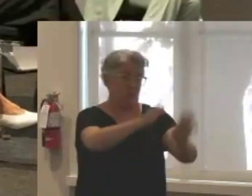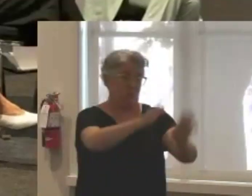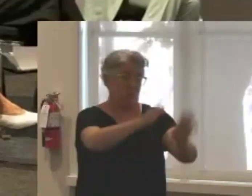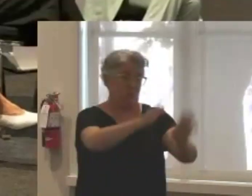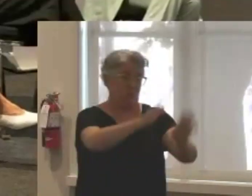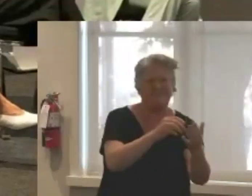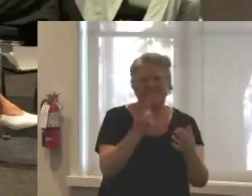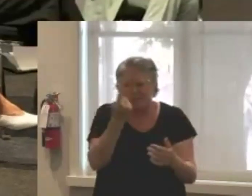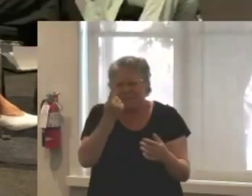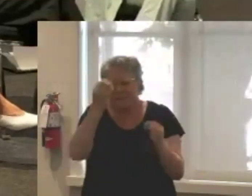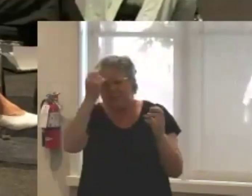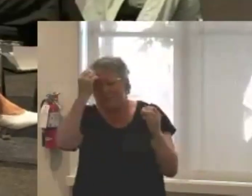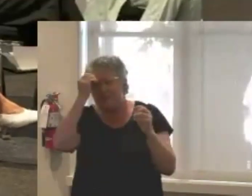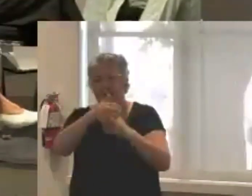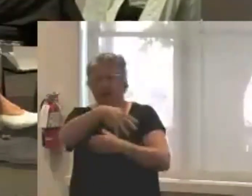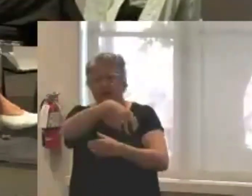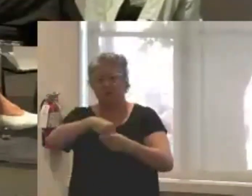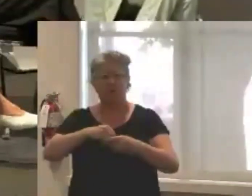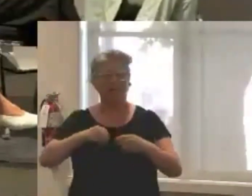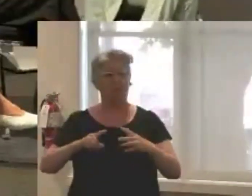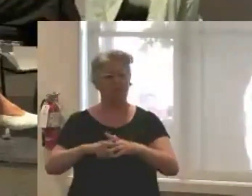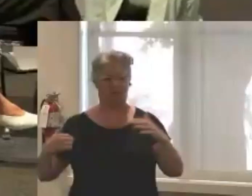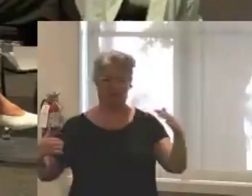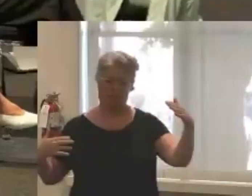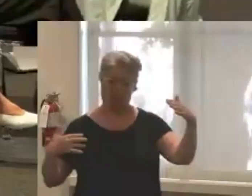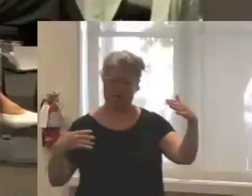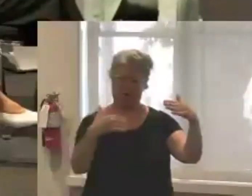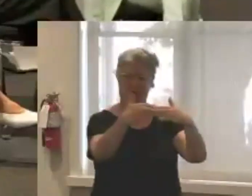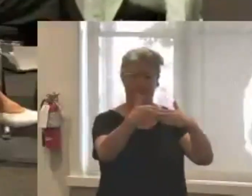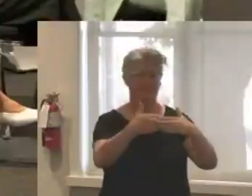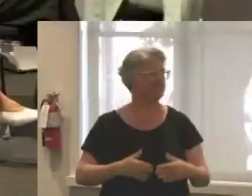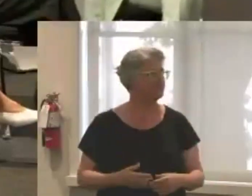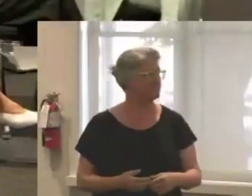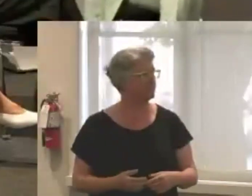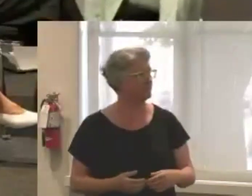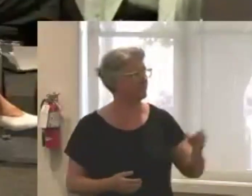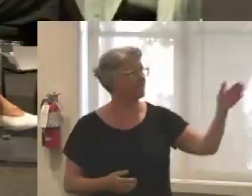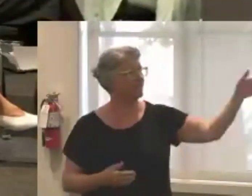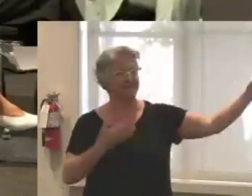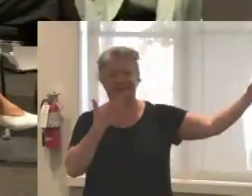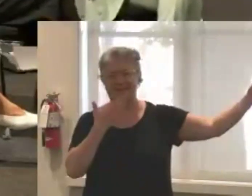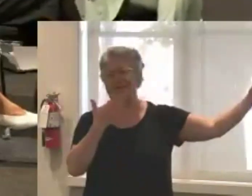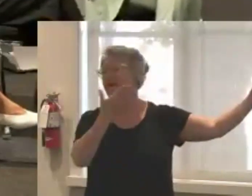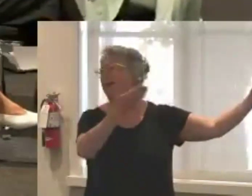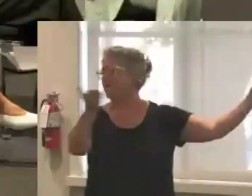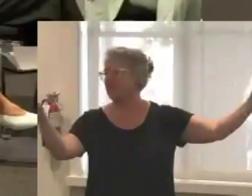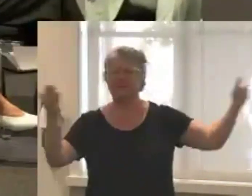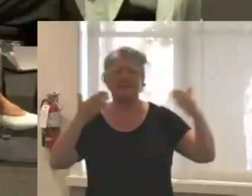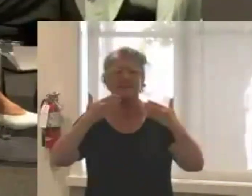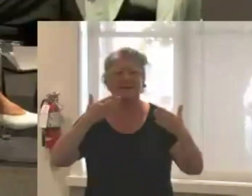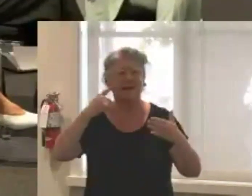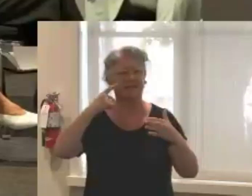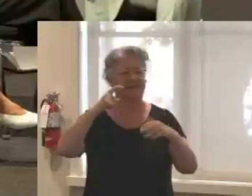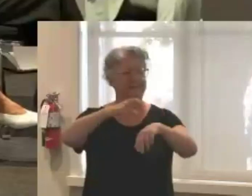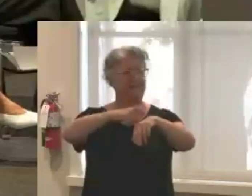So I think that's the way we include the anti-oppressive approach at our. Thank you very much. Thank you, everyone. I think it's time